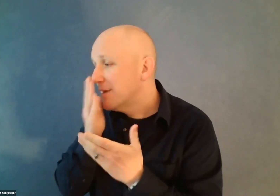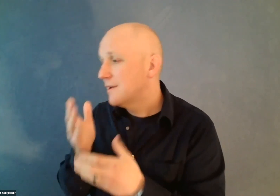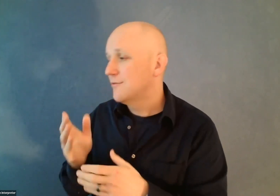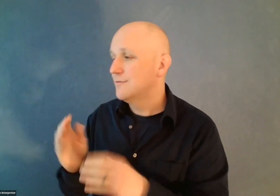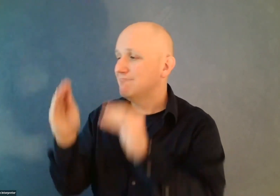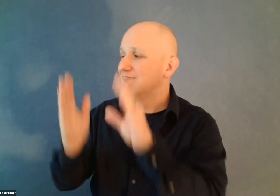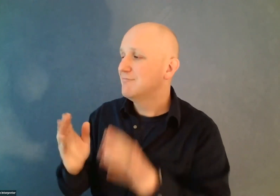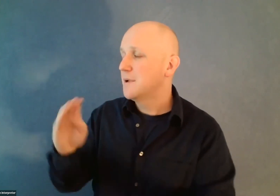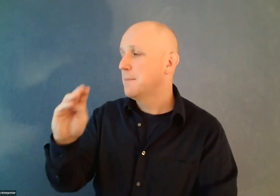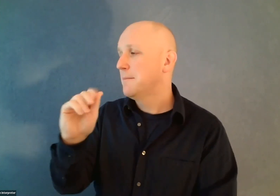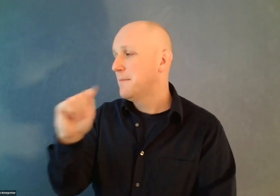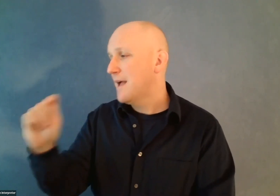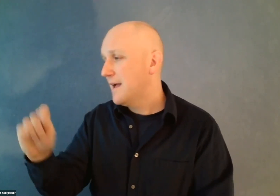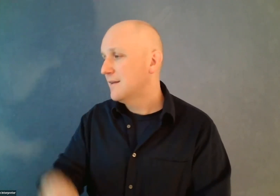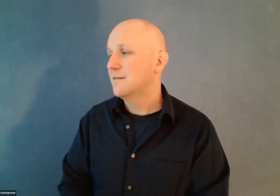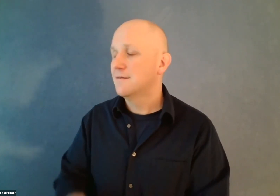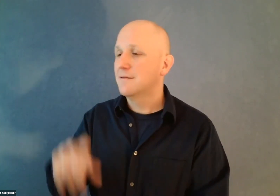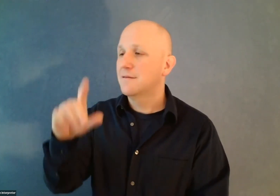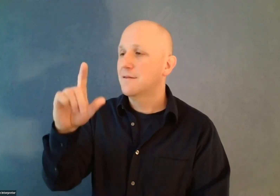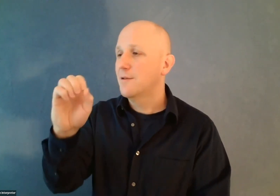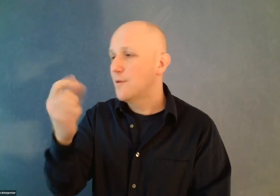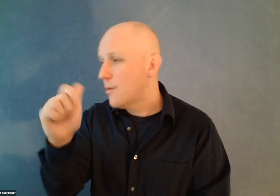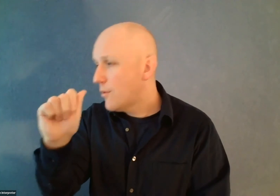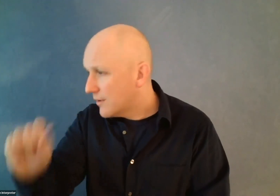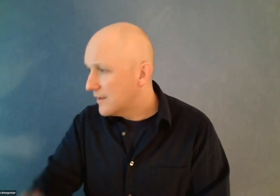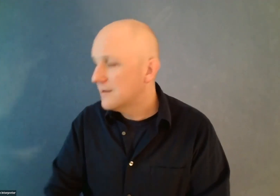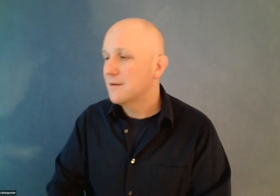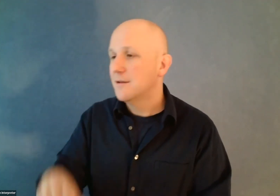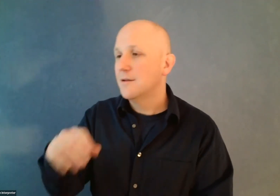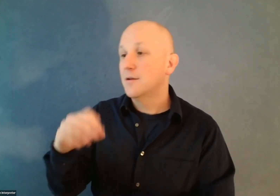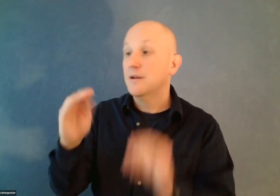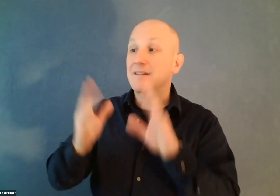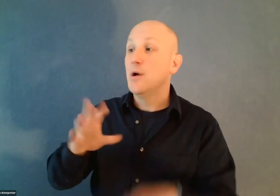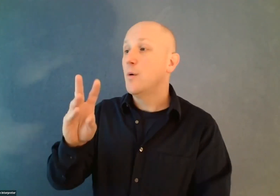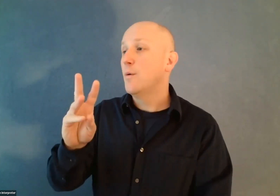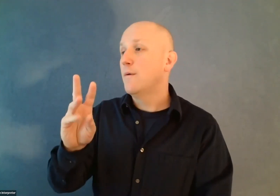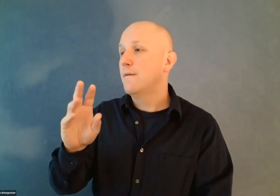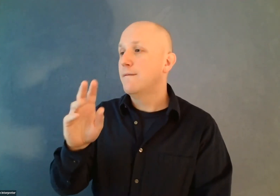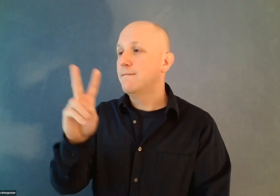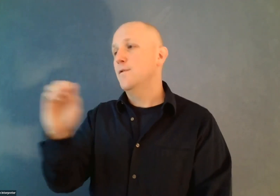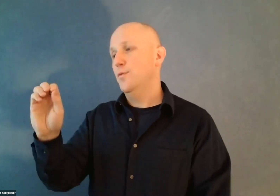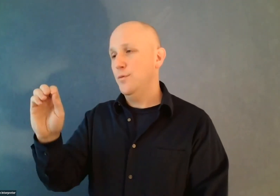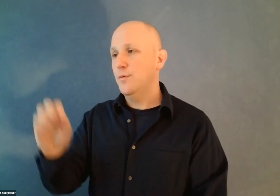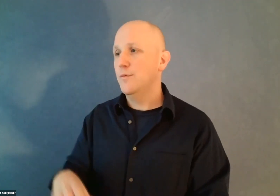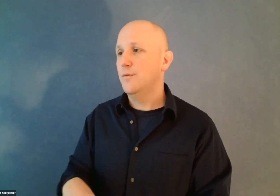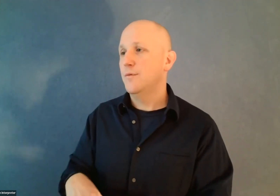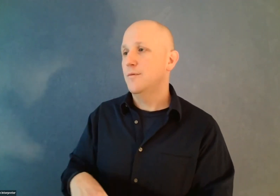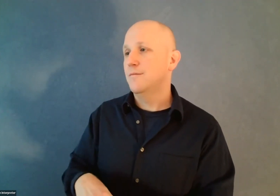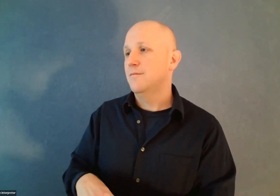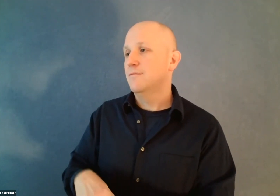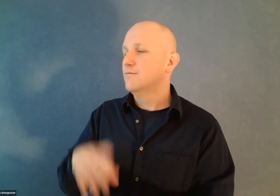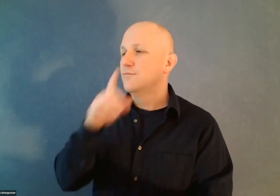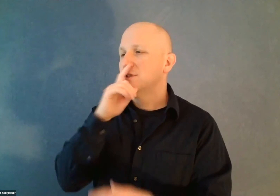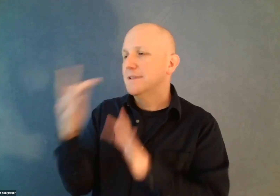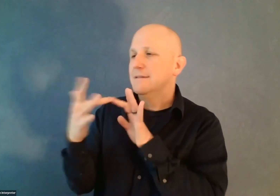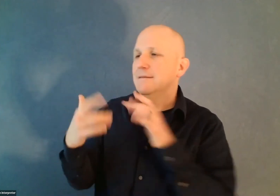Vu, Logan, and Lucelli, because they reached out, and I could